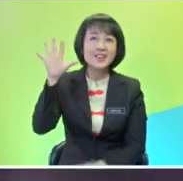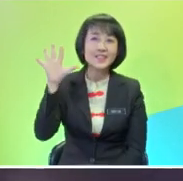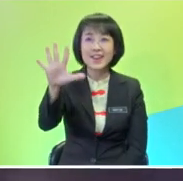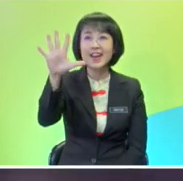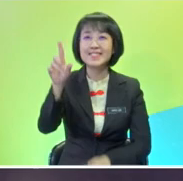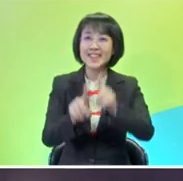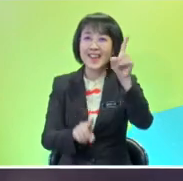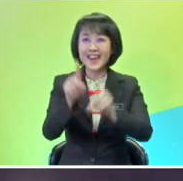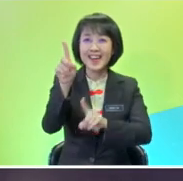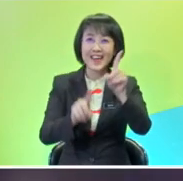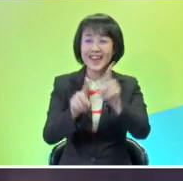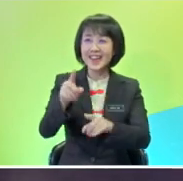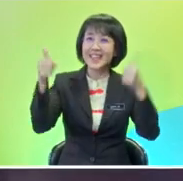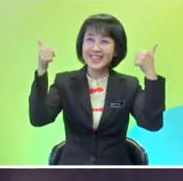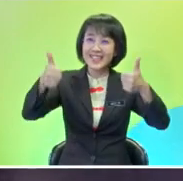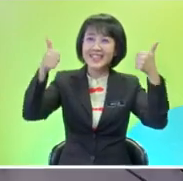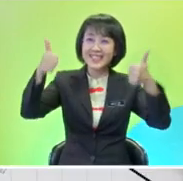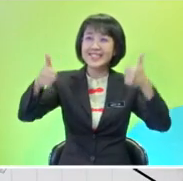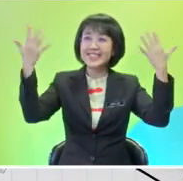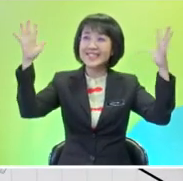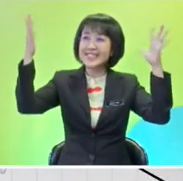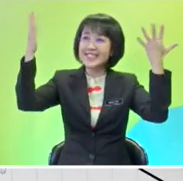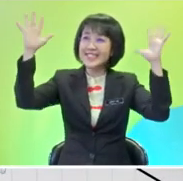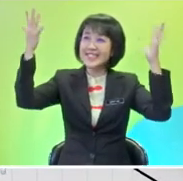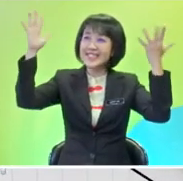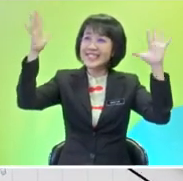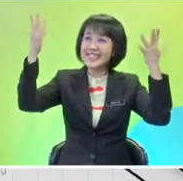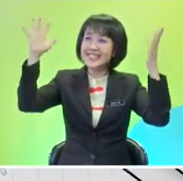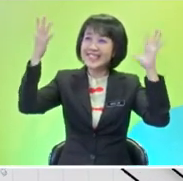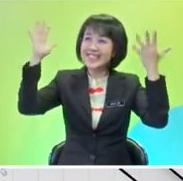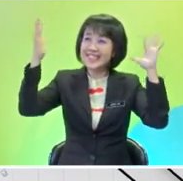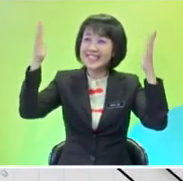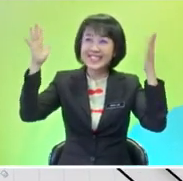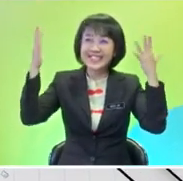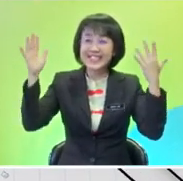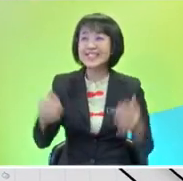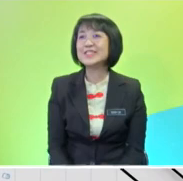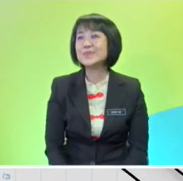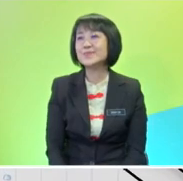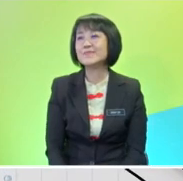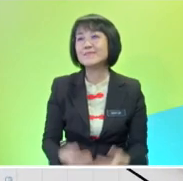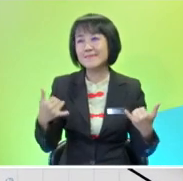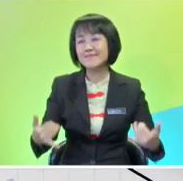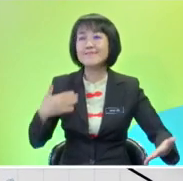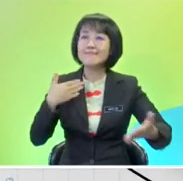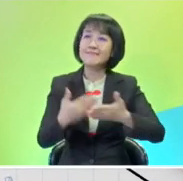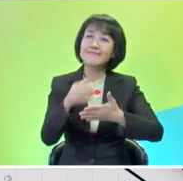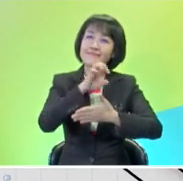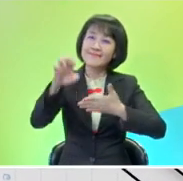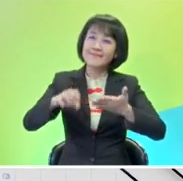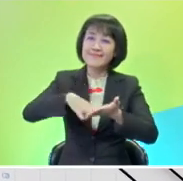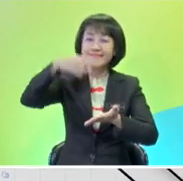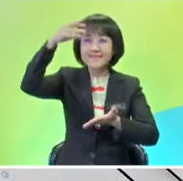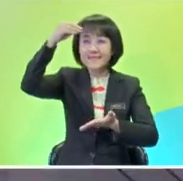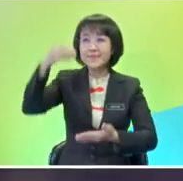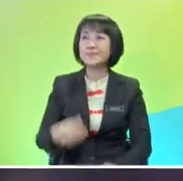5 stars. 5 stars. Good job, everyone. Okay, it looks like we have come to the end of today's lesson. But before we